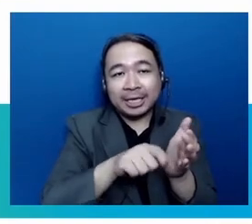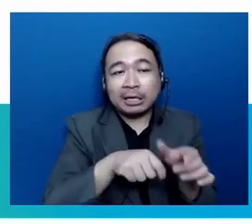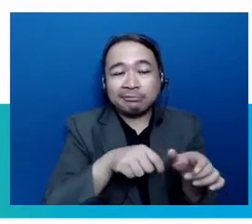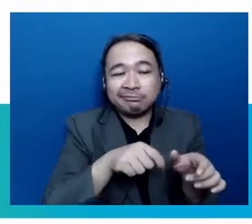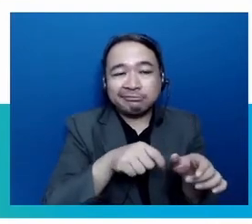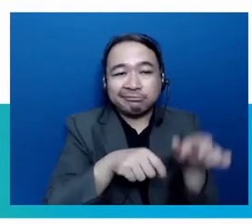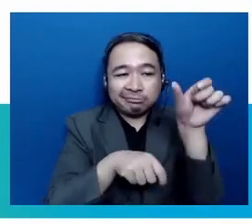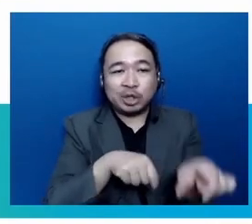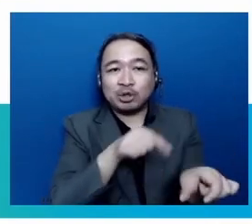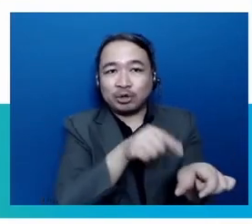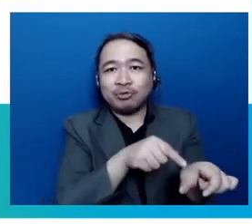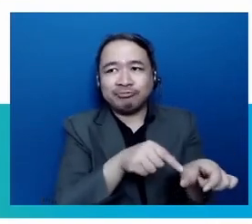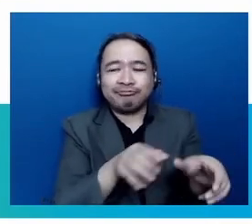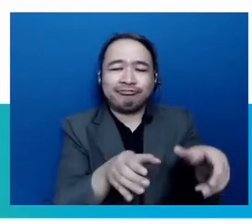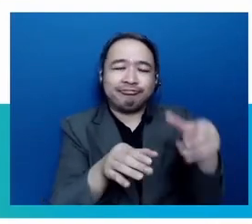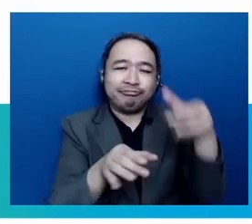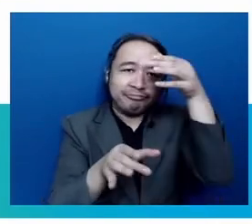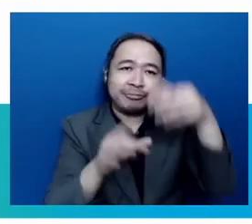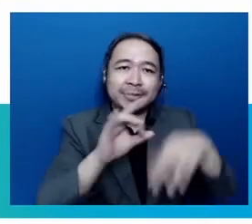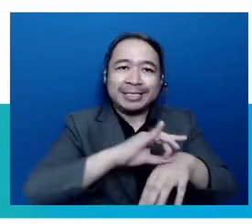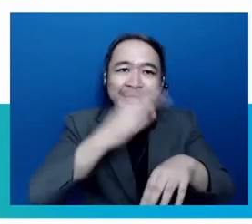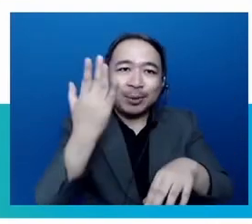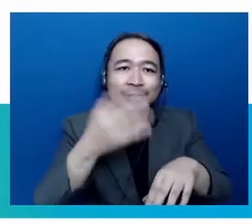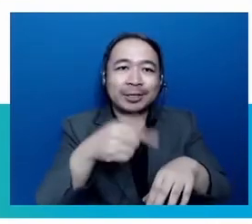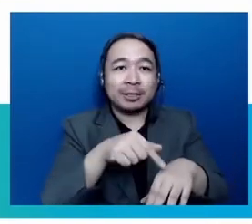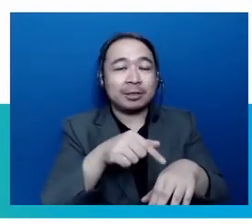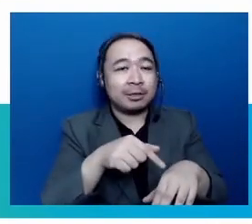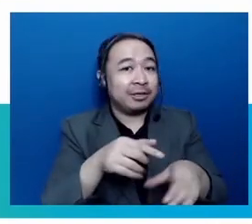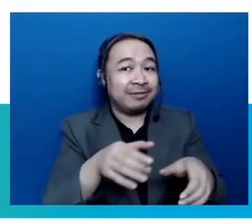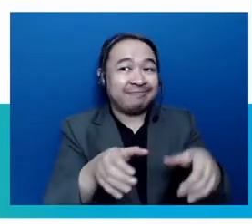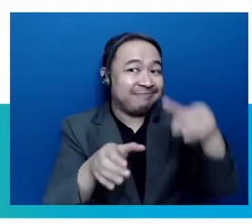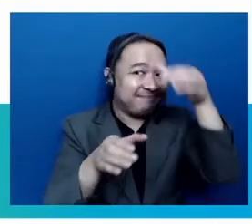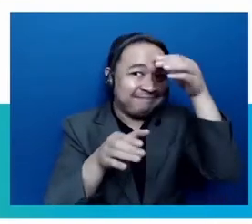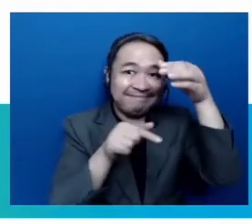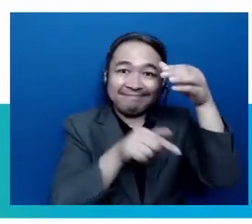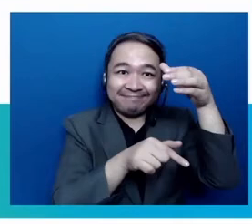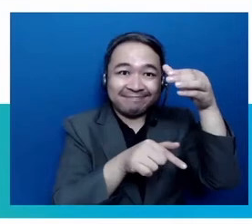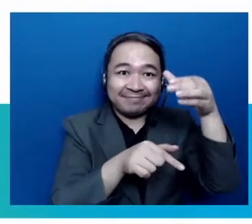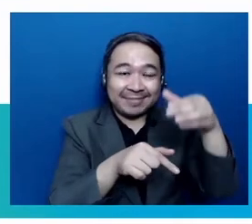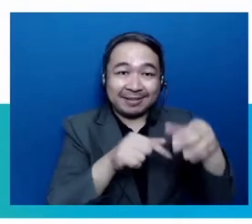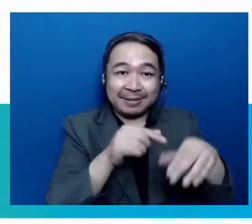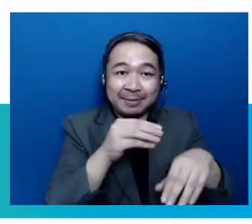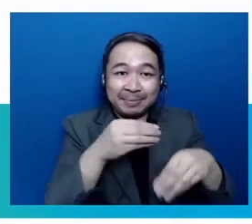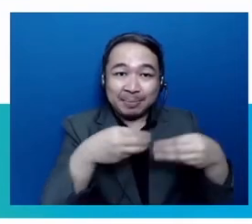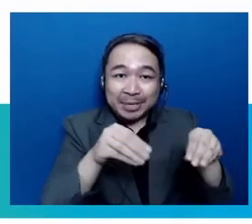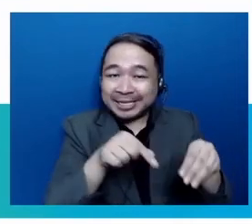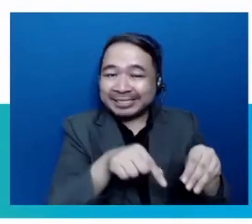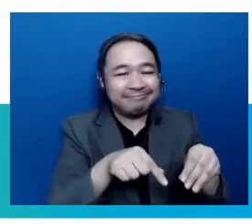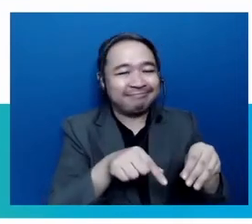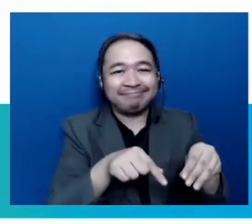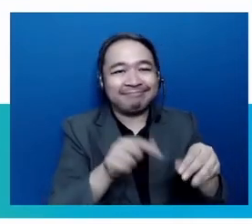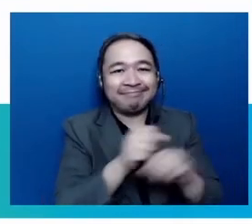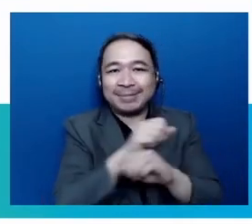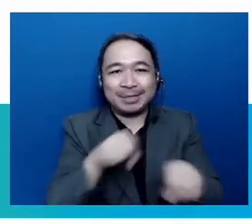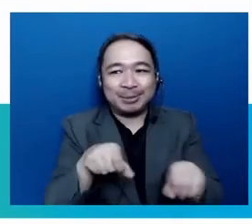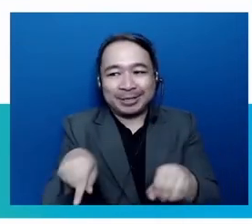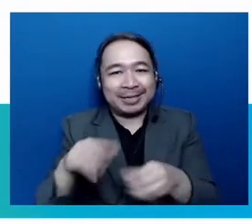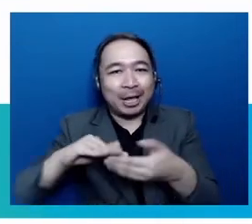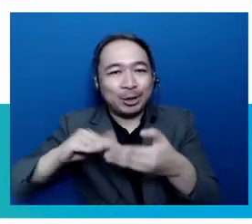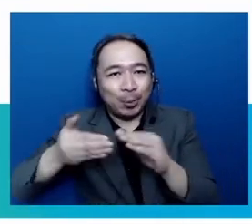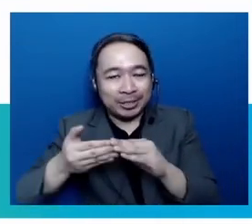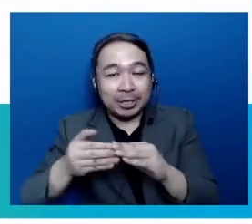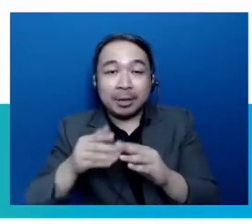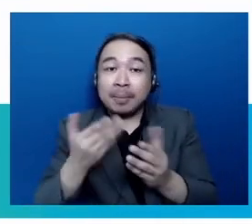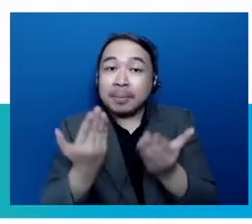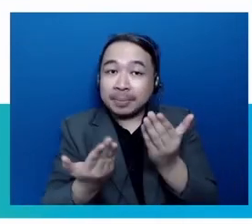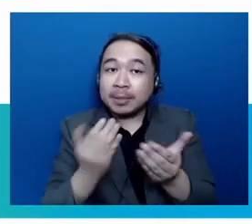to do this. Now, this knowledge is often not available at the local community level, but this can be brought there by